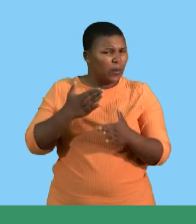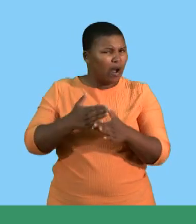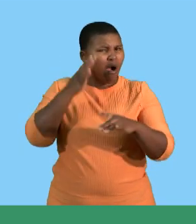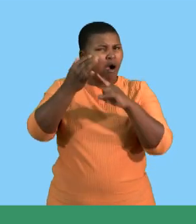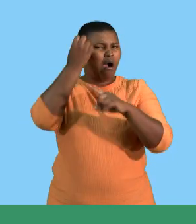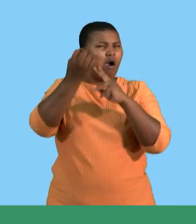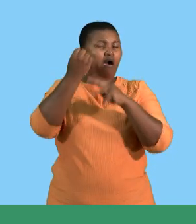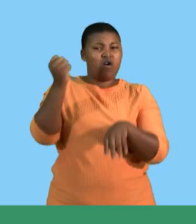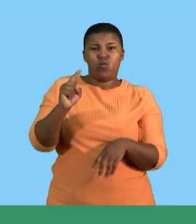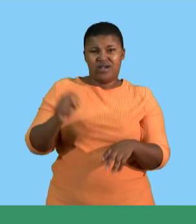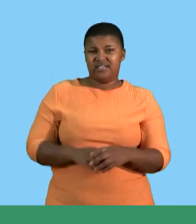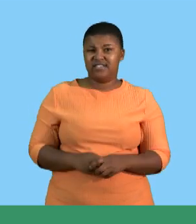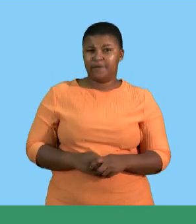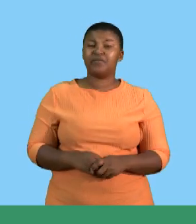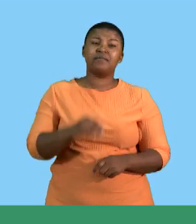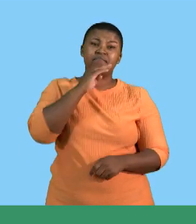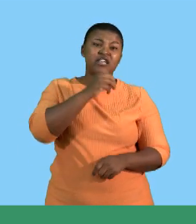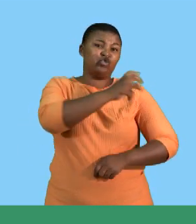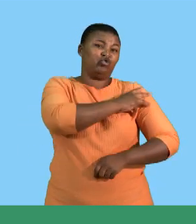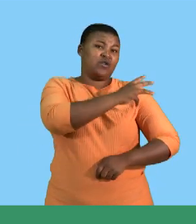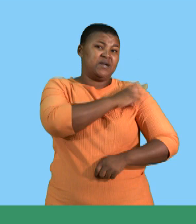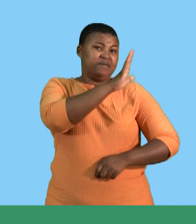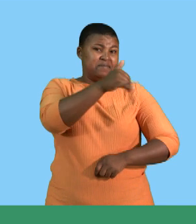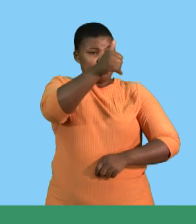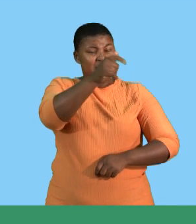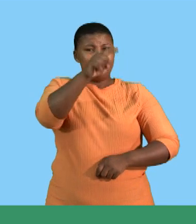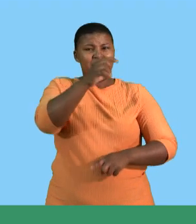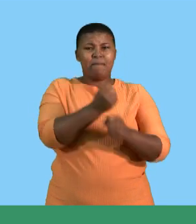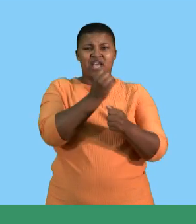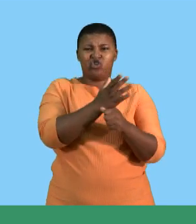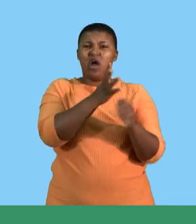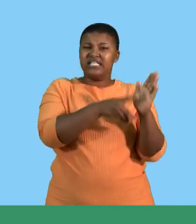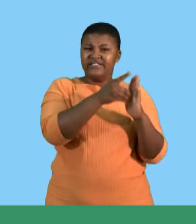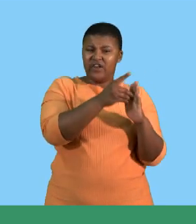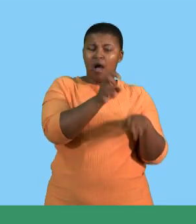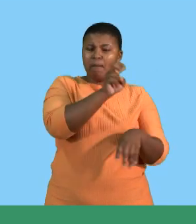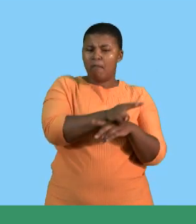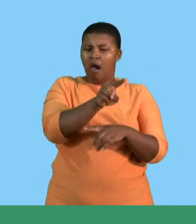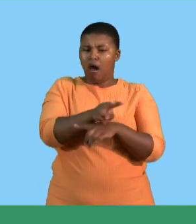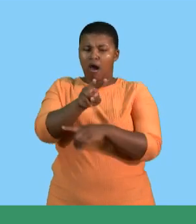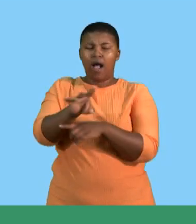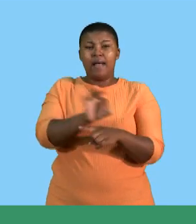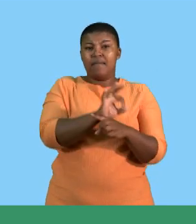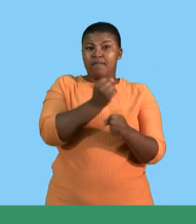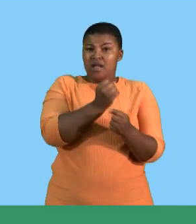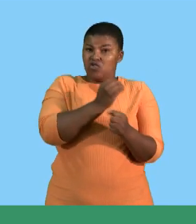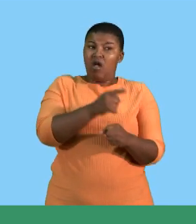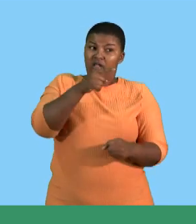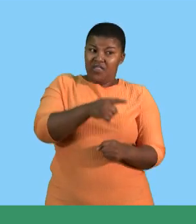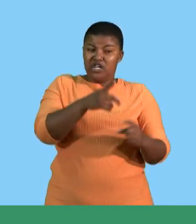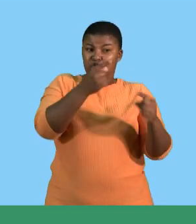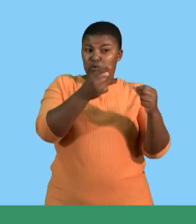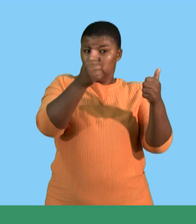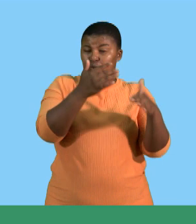business. So they must develop and monitor this plan in order for them to be doing a good job. Or this